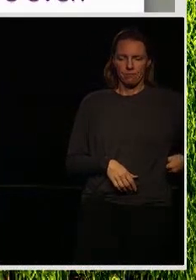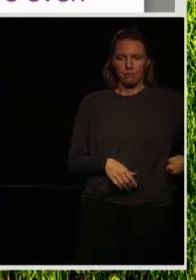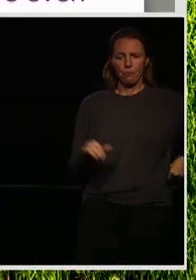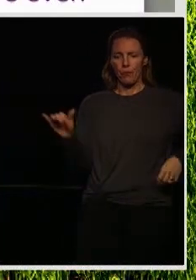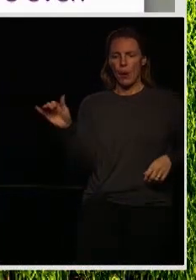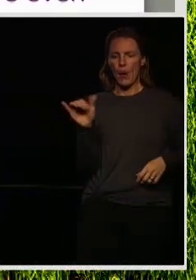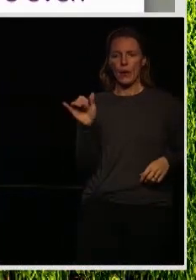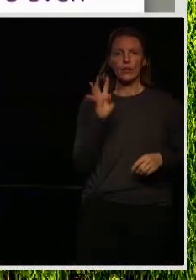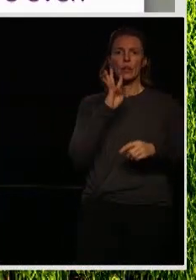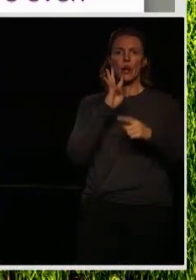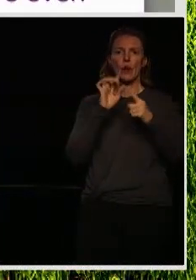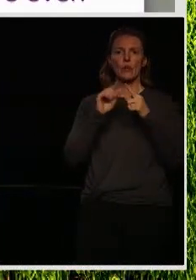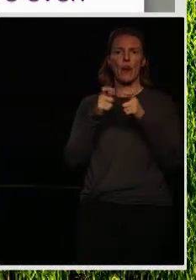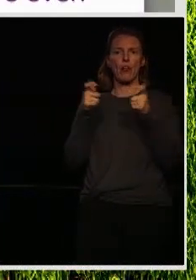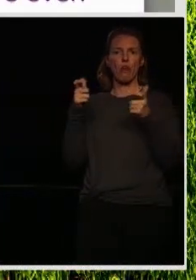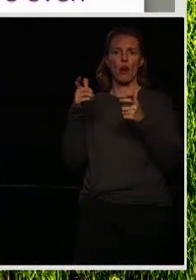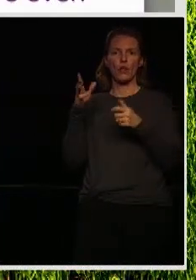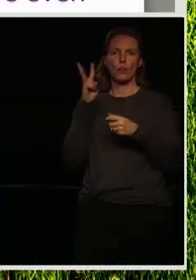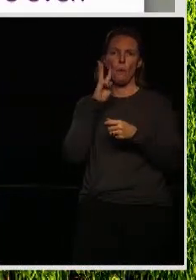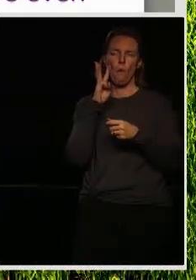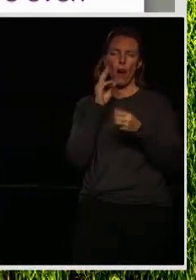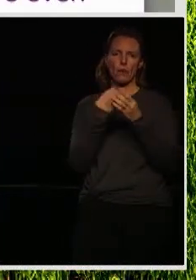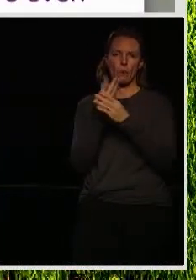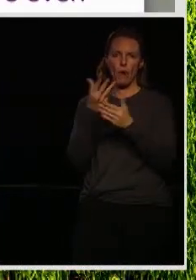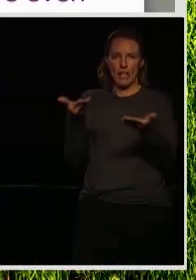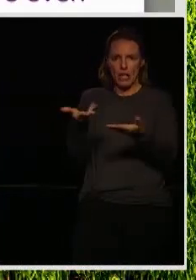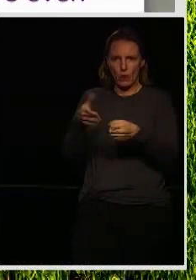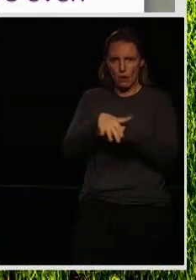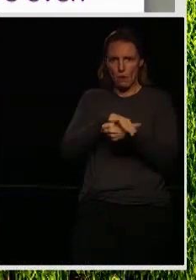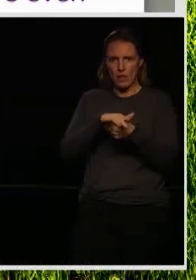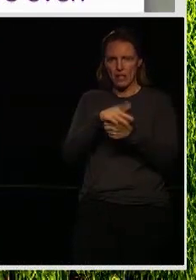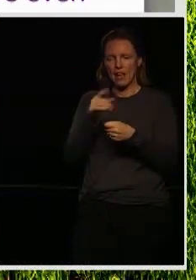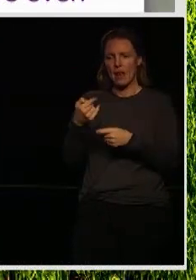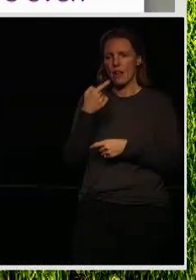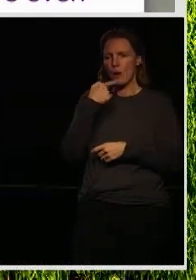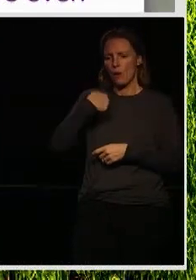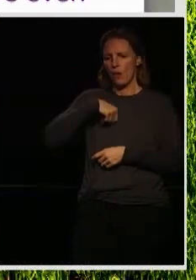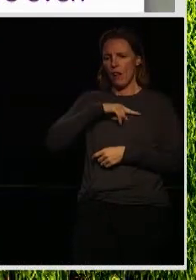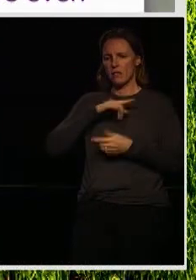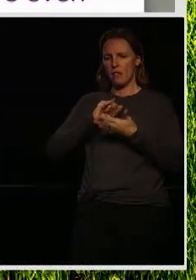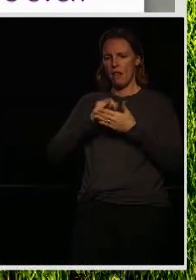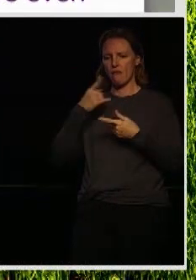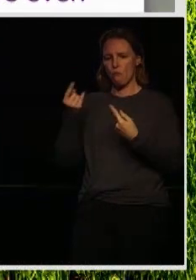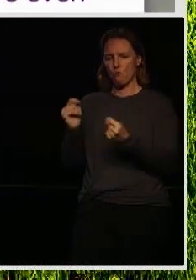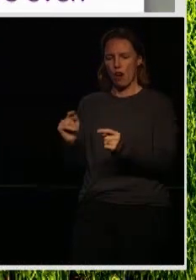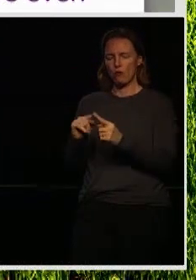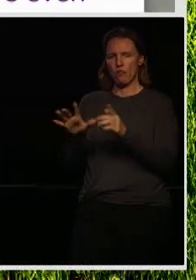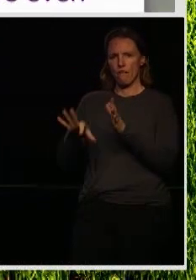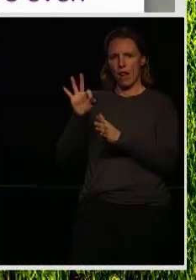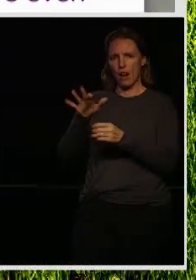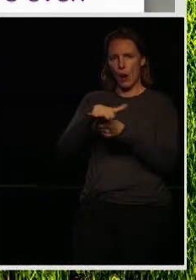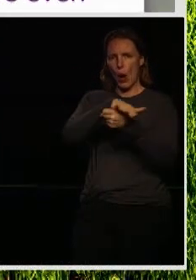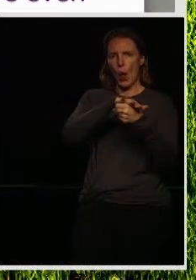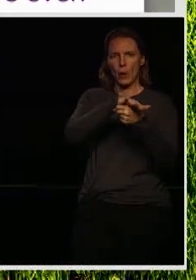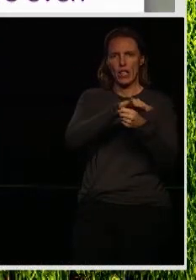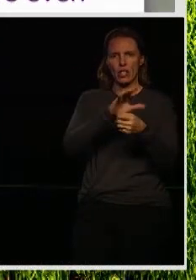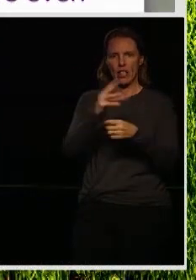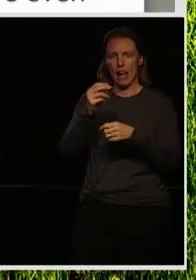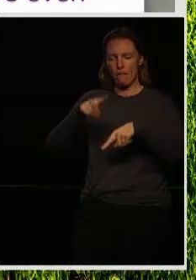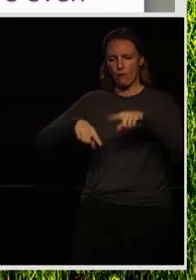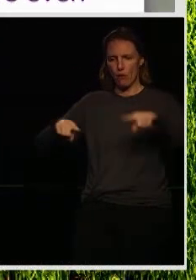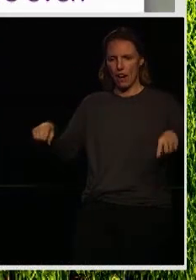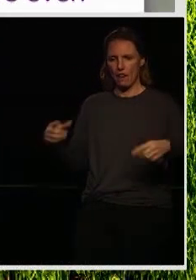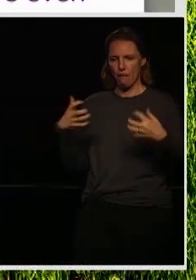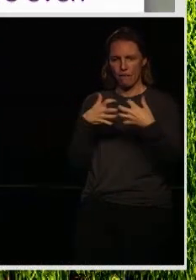We've also talked to a large wine grower here in the region, and they told us that they're trying to find locations and